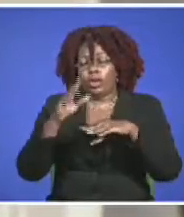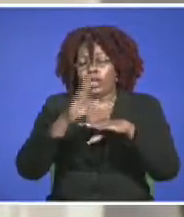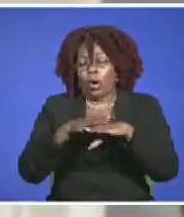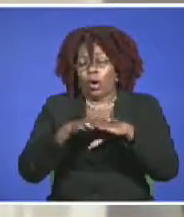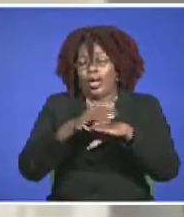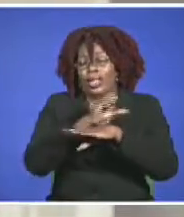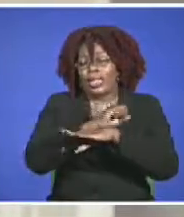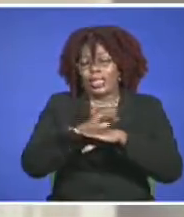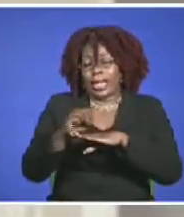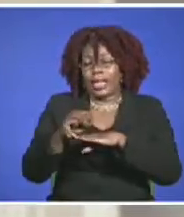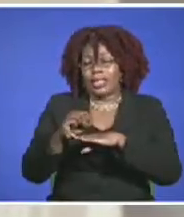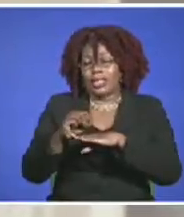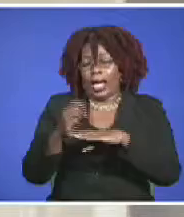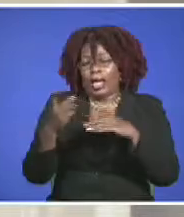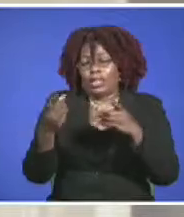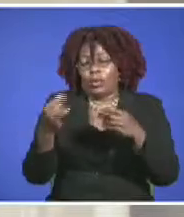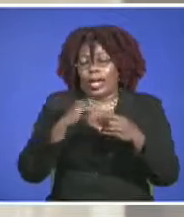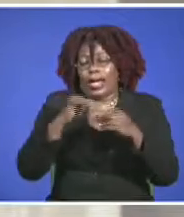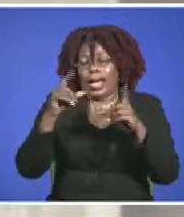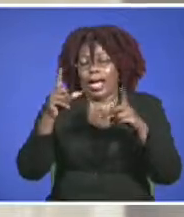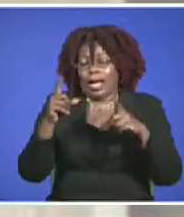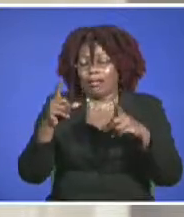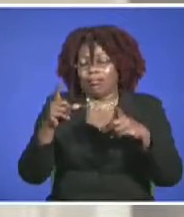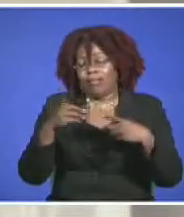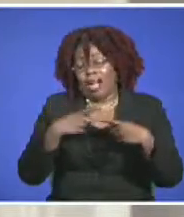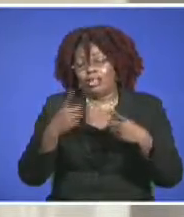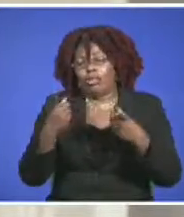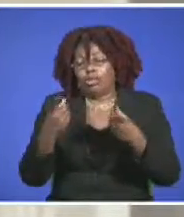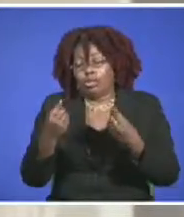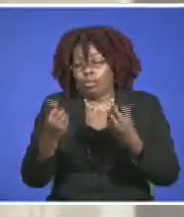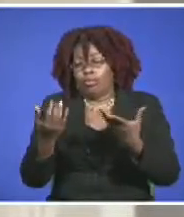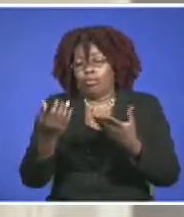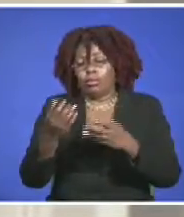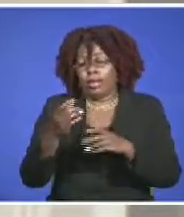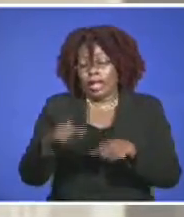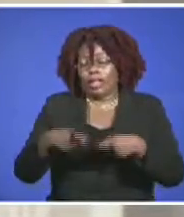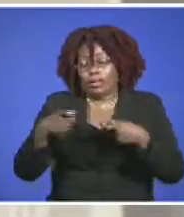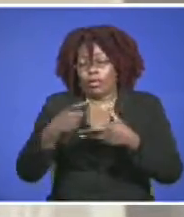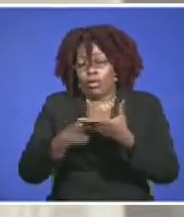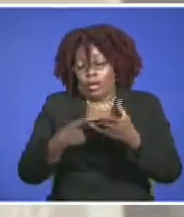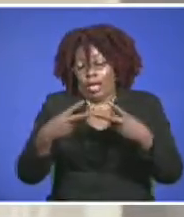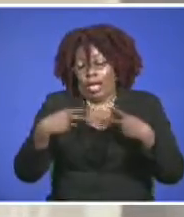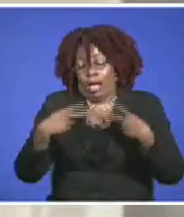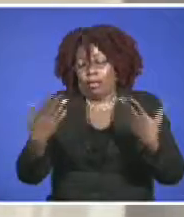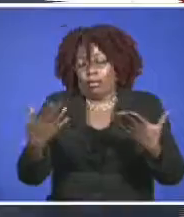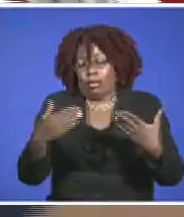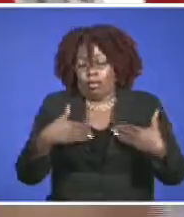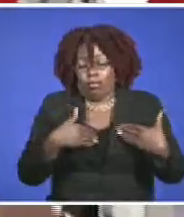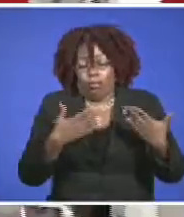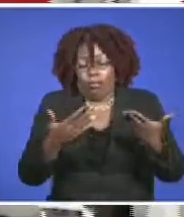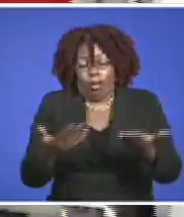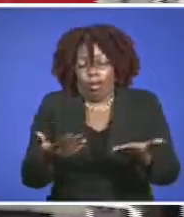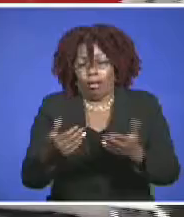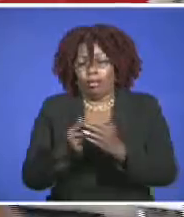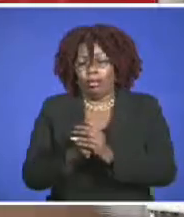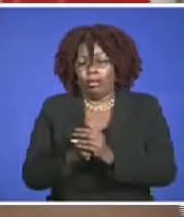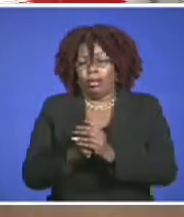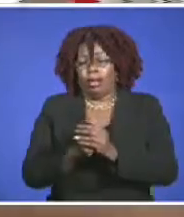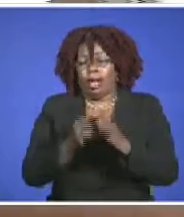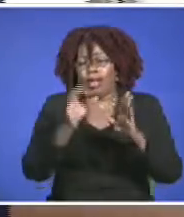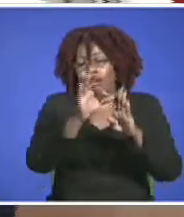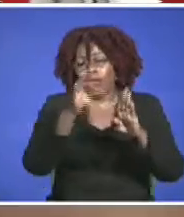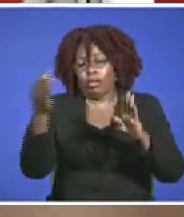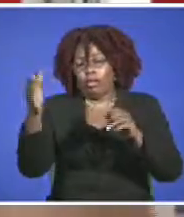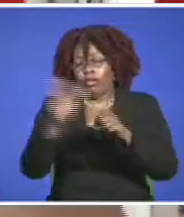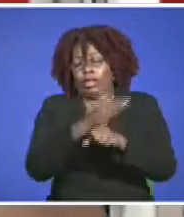and saying, okay, I did what I had to do. I put my all into it, and I'm going to give you what I got. So here it is. I have a freezer full of